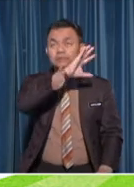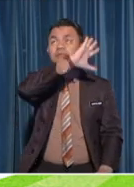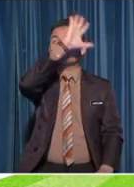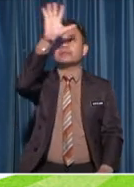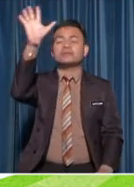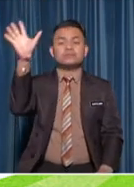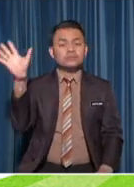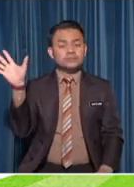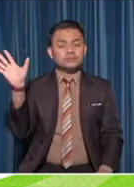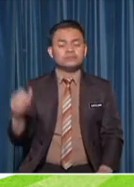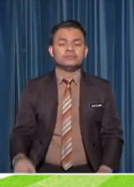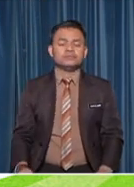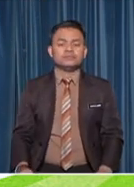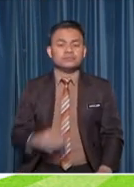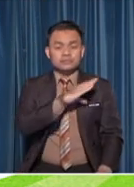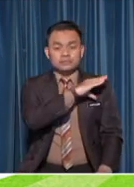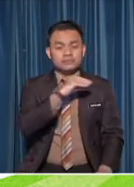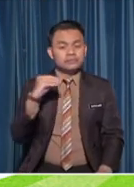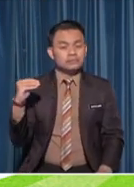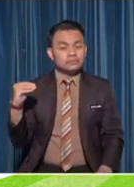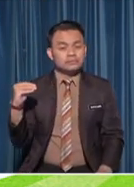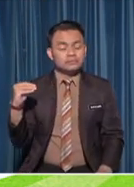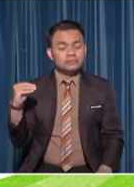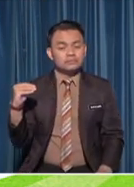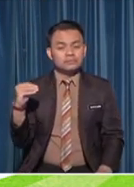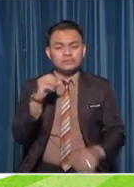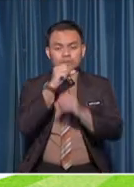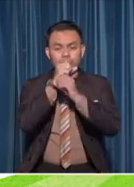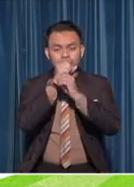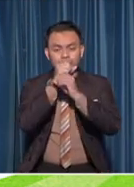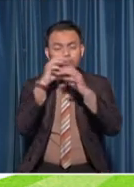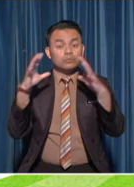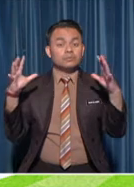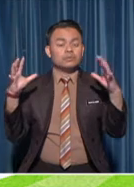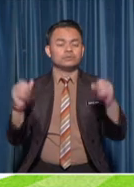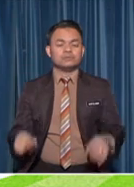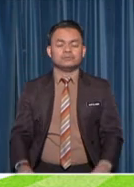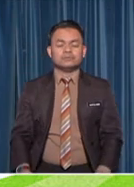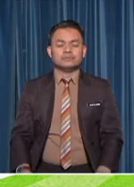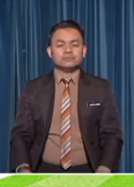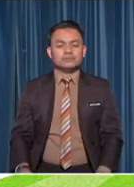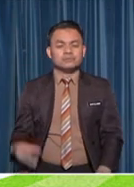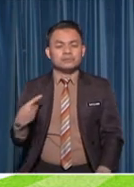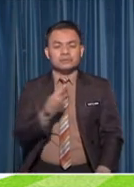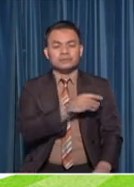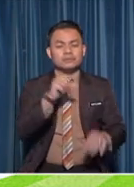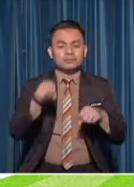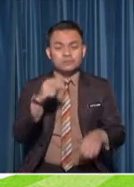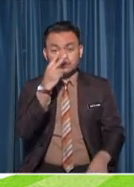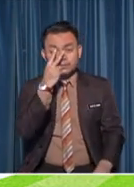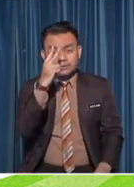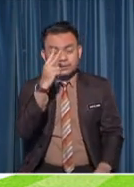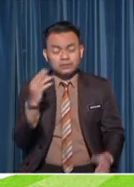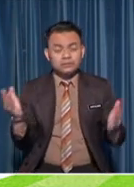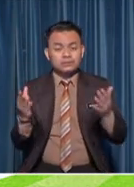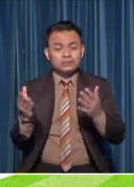rainbow, and the colorful balloons. We can see things of